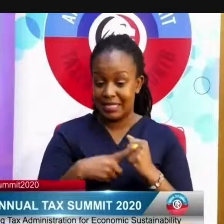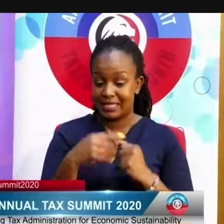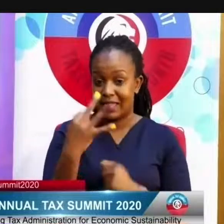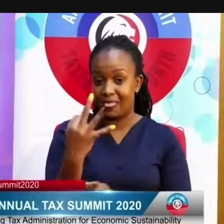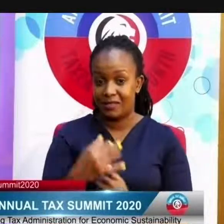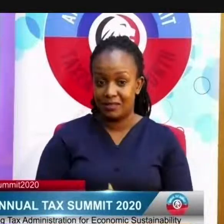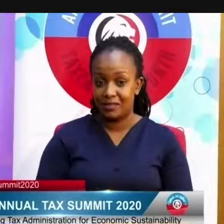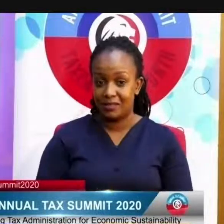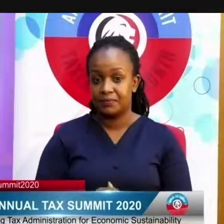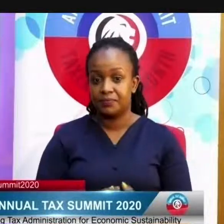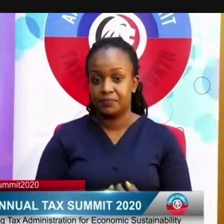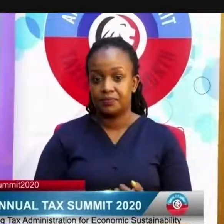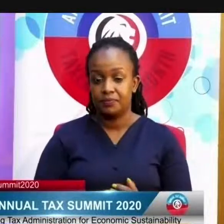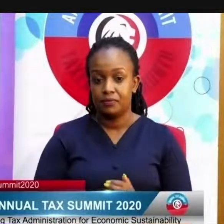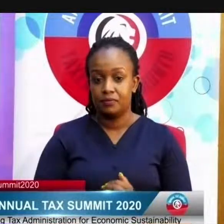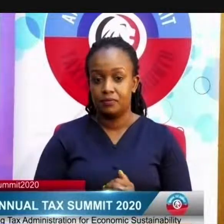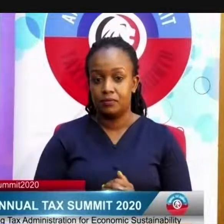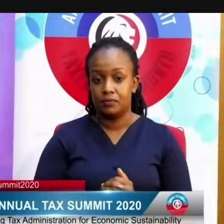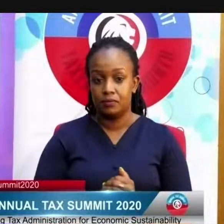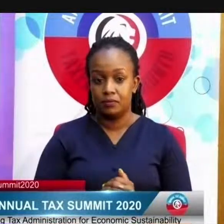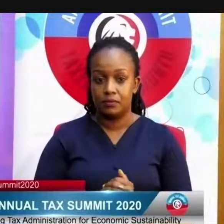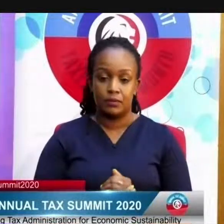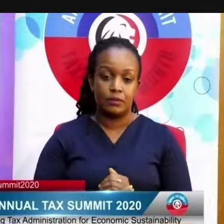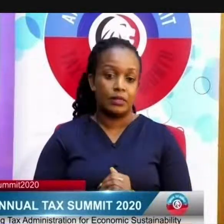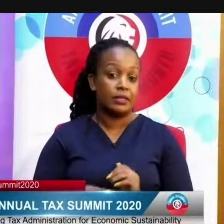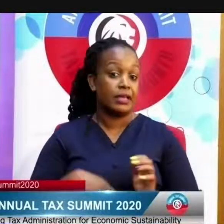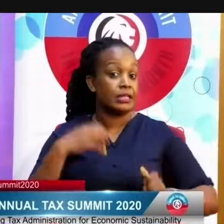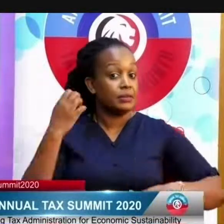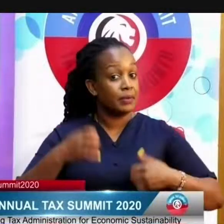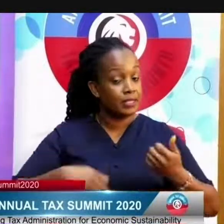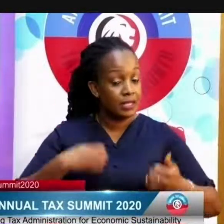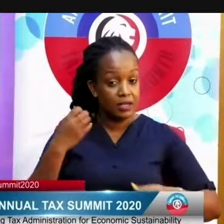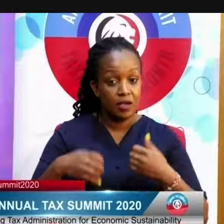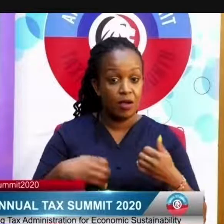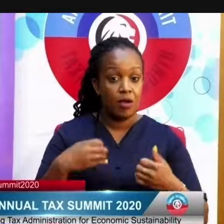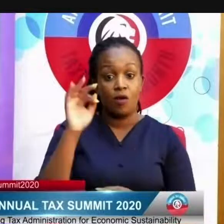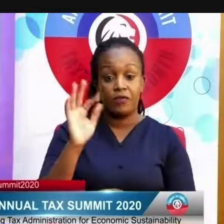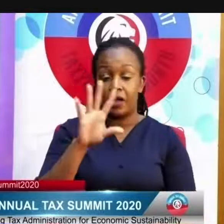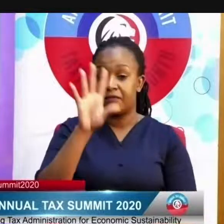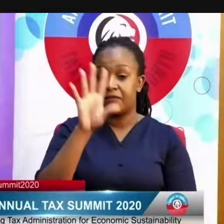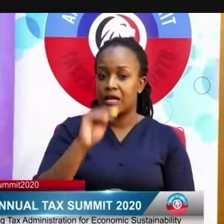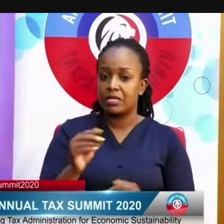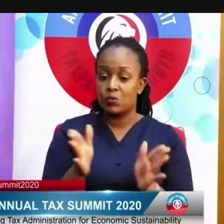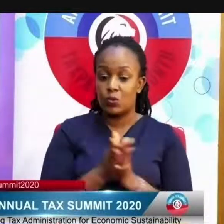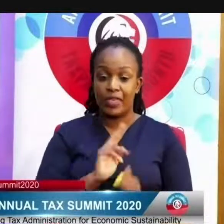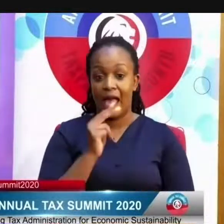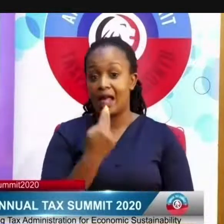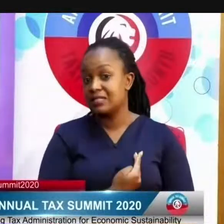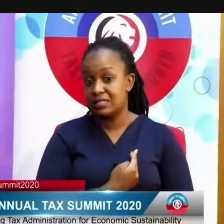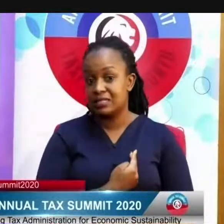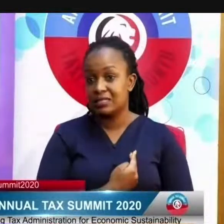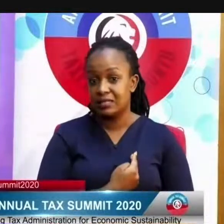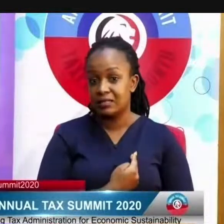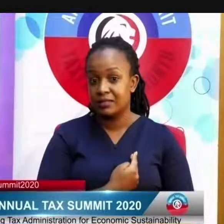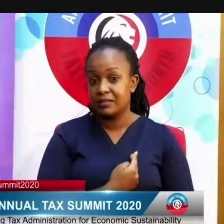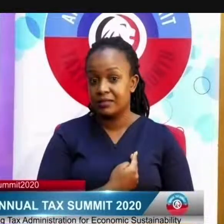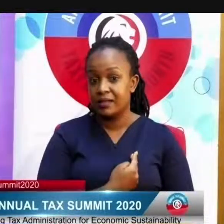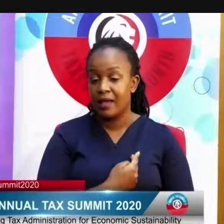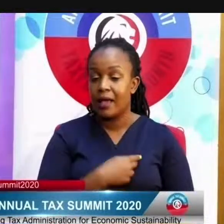The excitement of the Africa Continental Free Trade Agreement is with us, and although the implementation has been postponed,